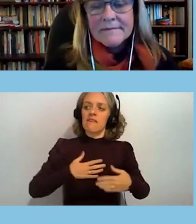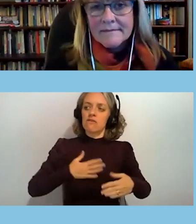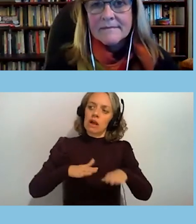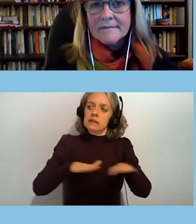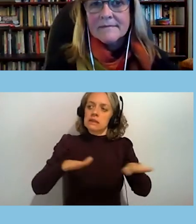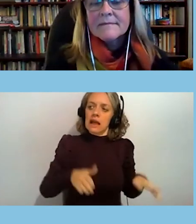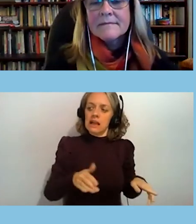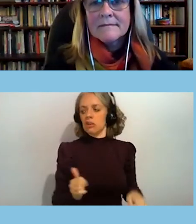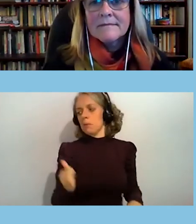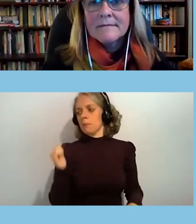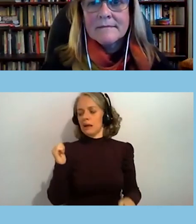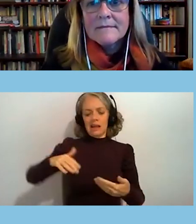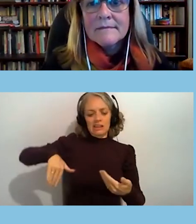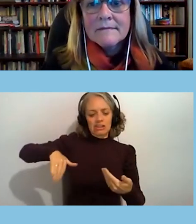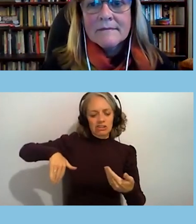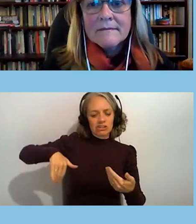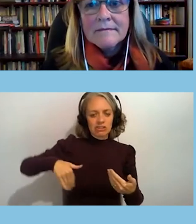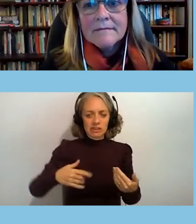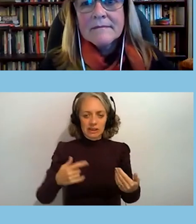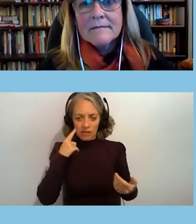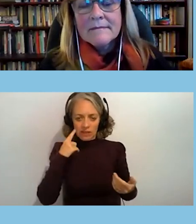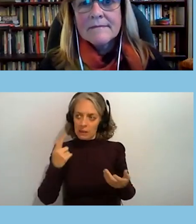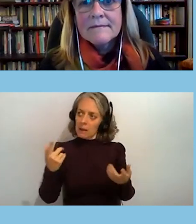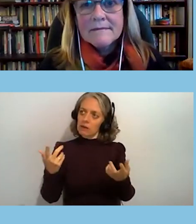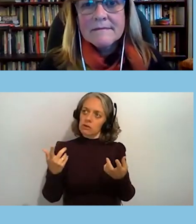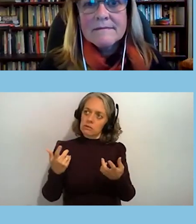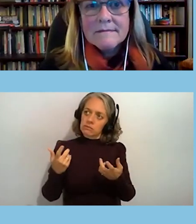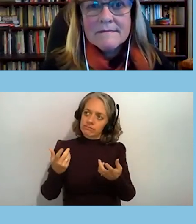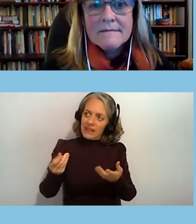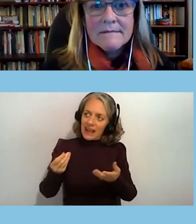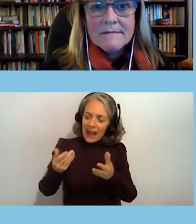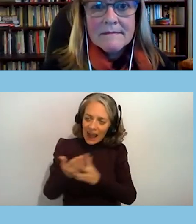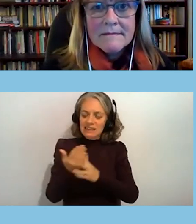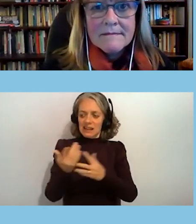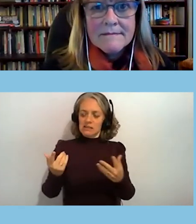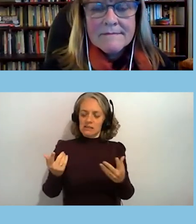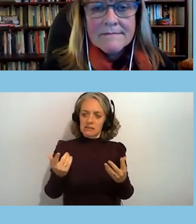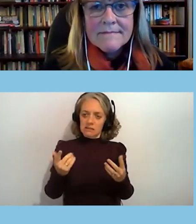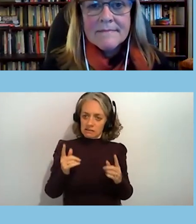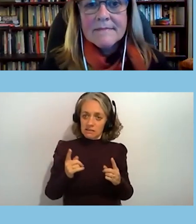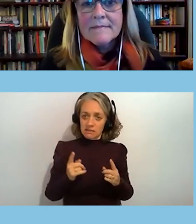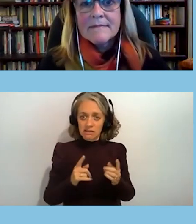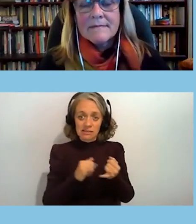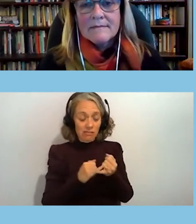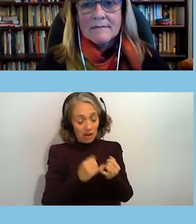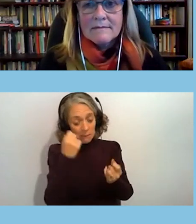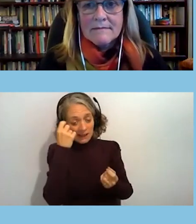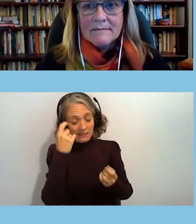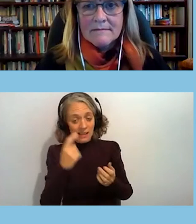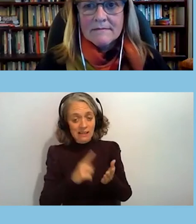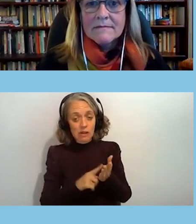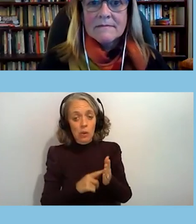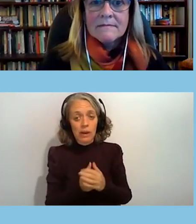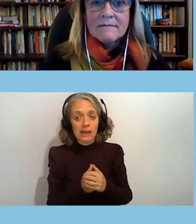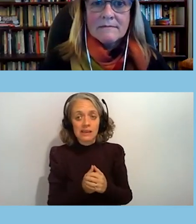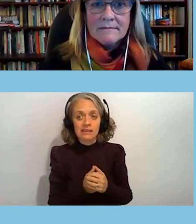here when we're thinking about the economy of access. It absolutely makes sense, Louise. And I think that sort of sense of